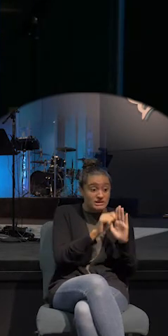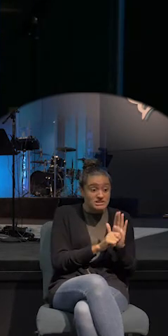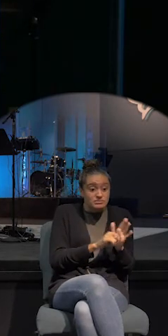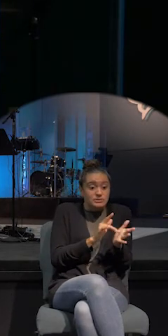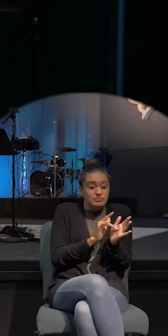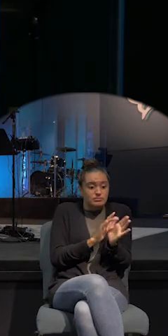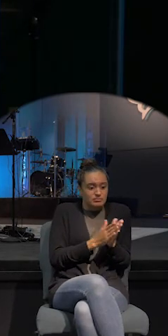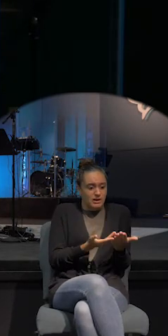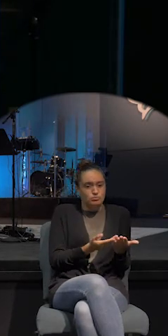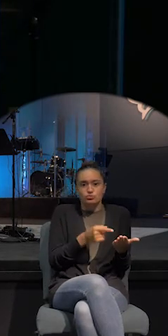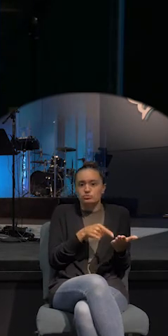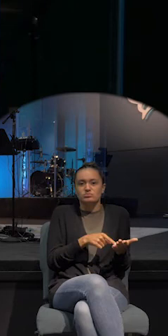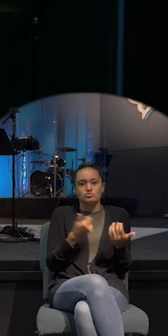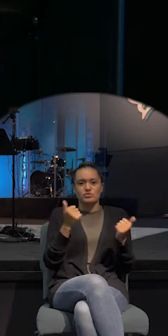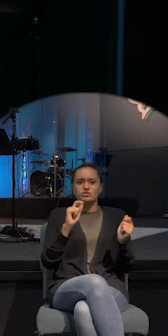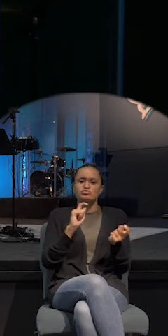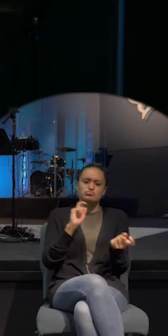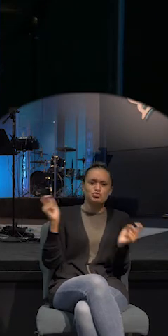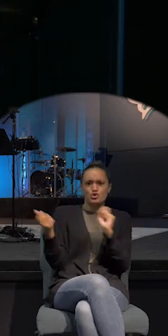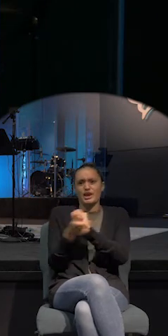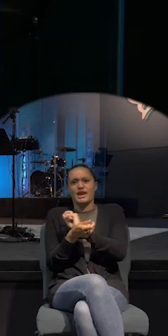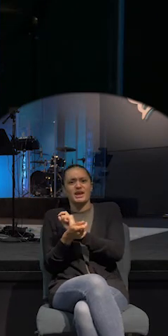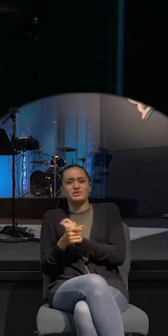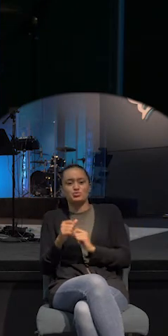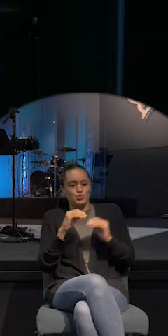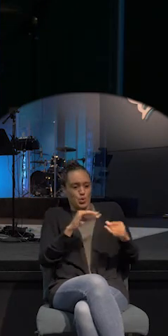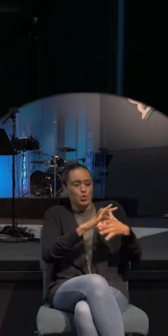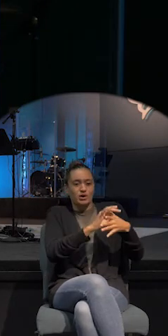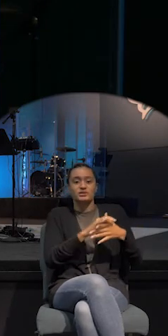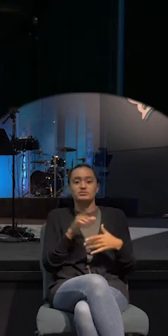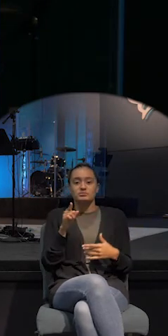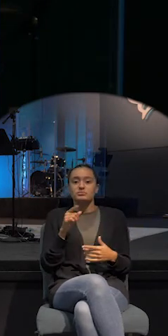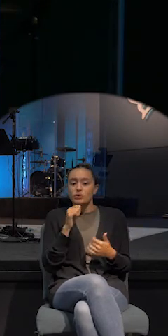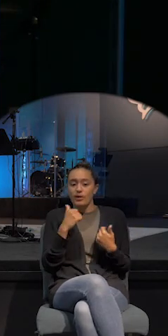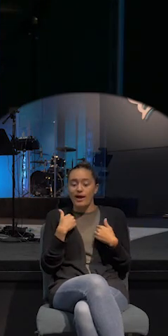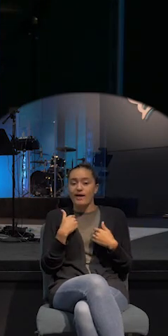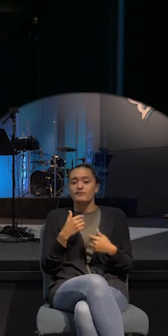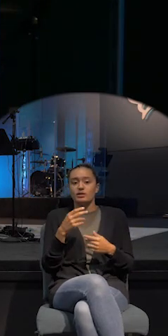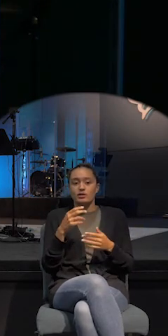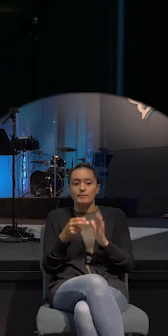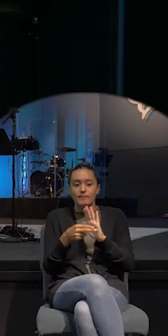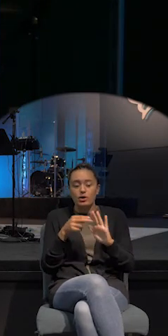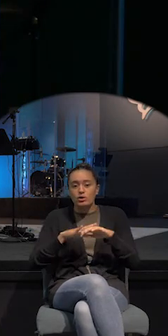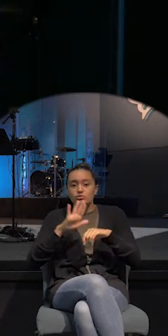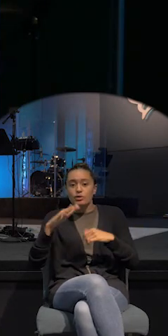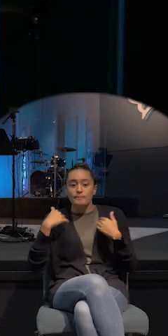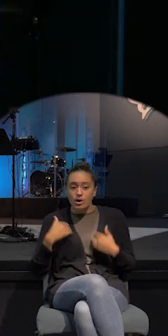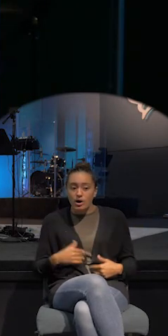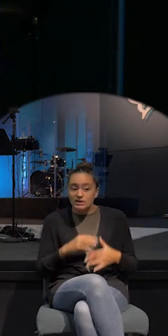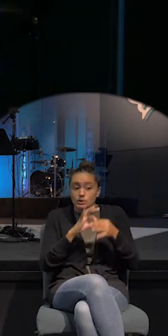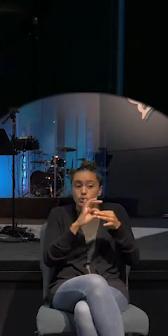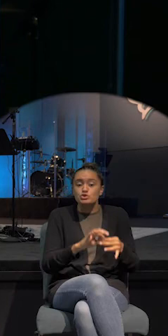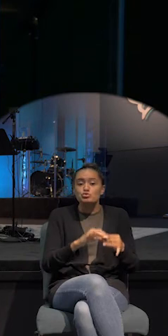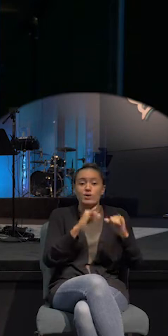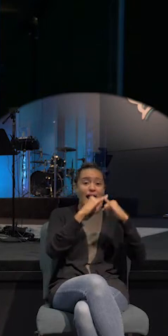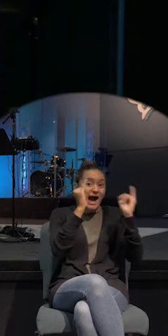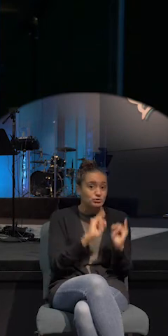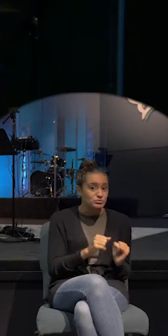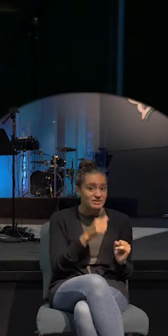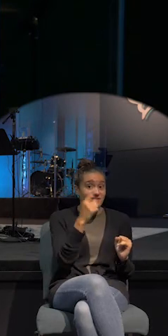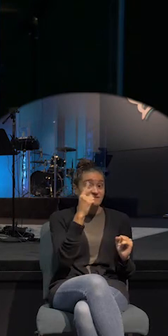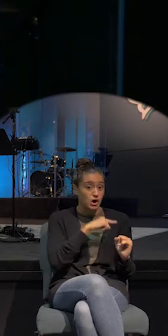Scriptures and twisting them out of context. You don't have marks on your body as a veneration to idols and false